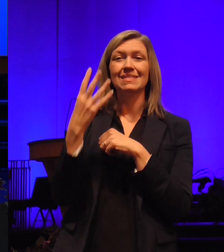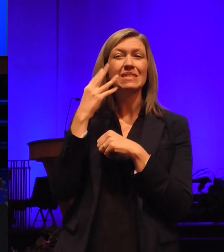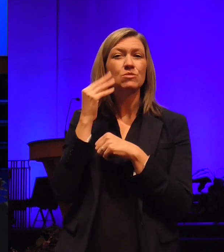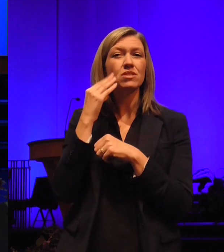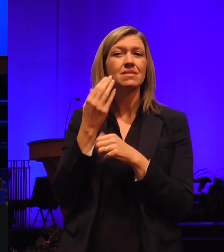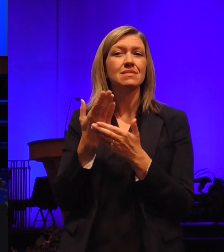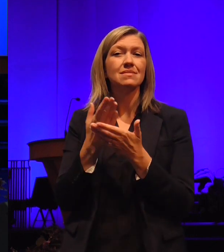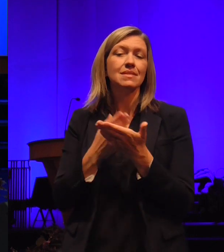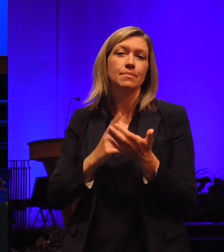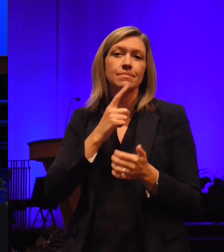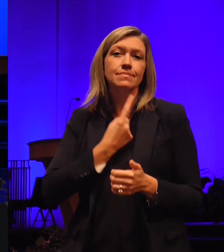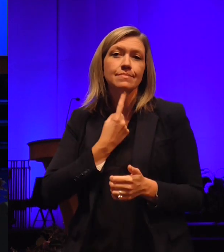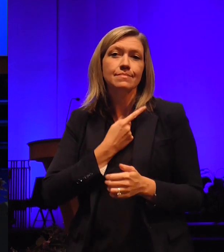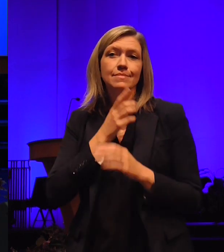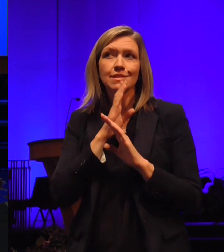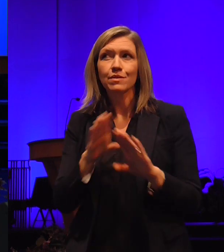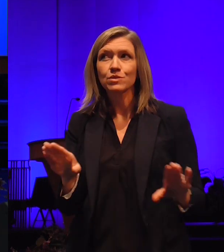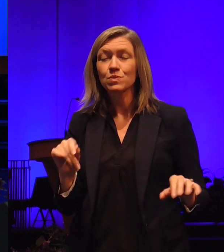able.